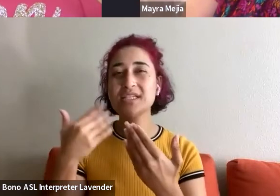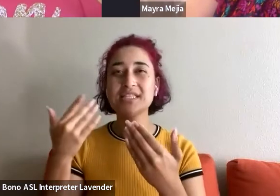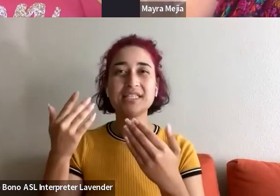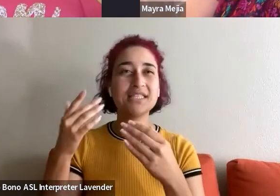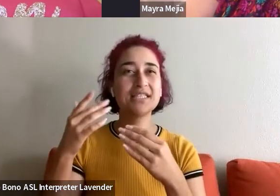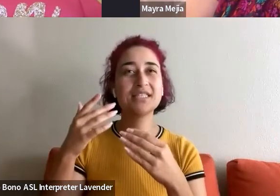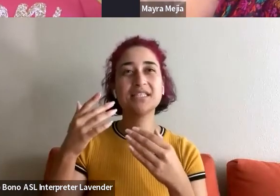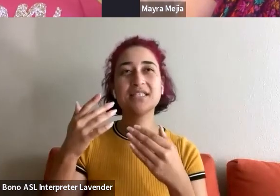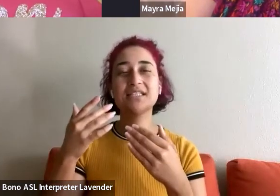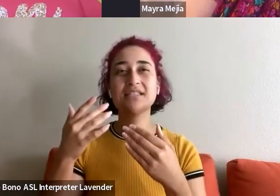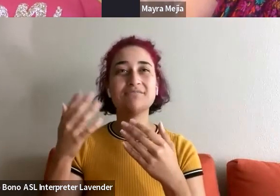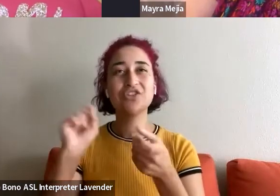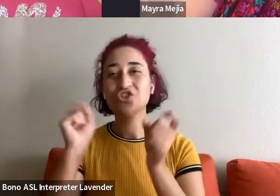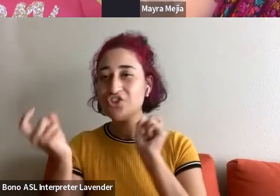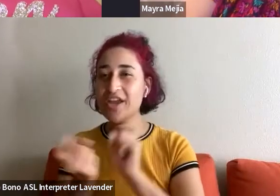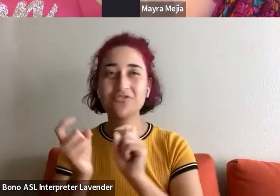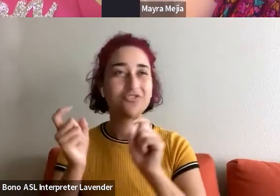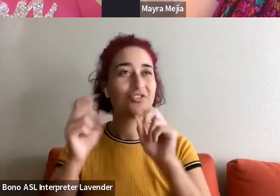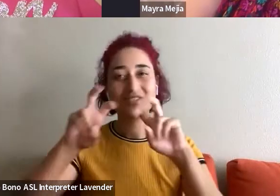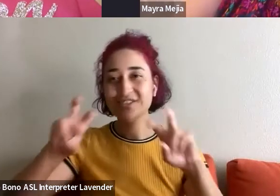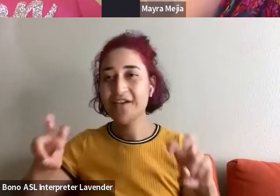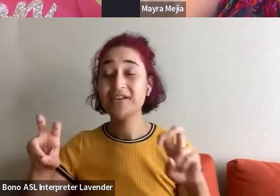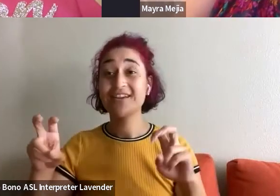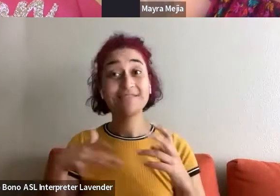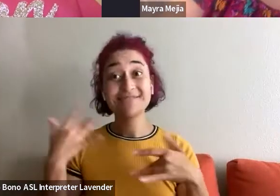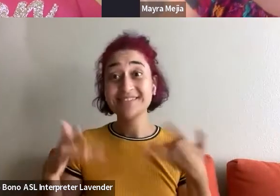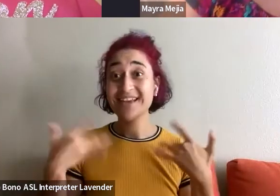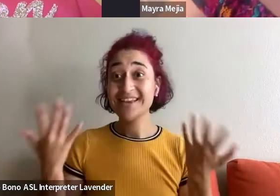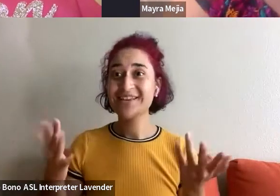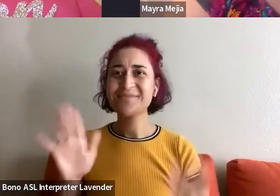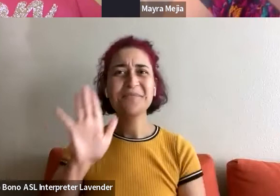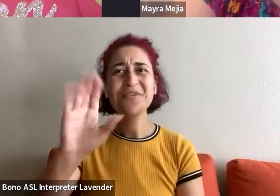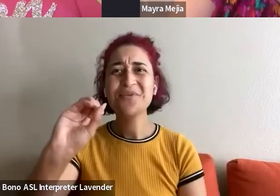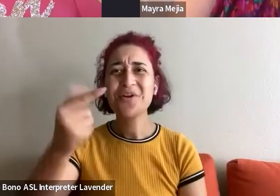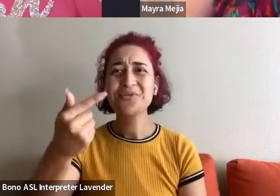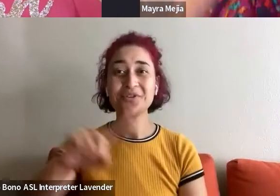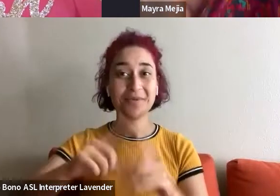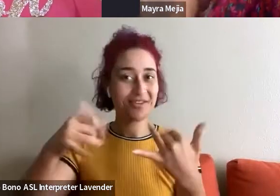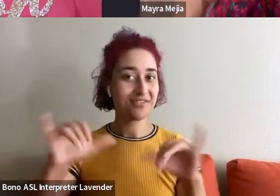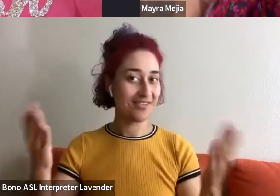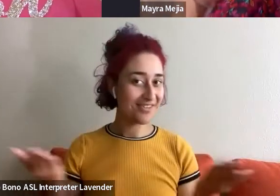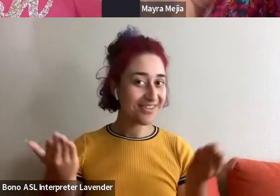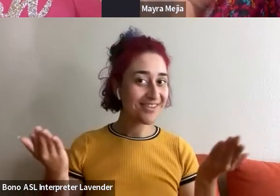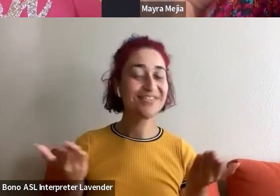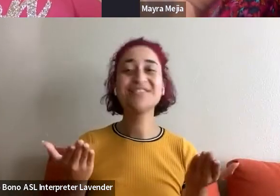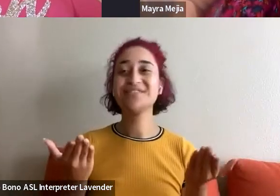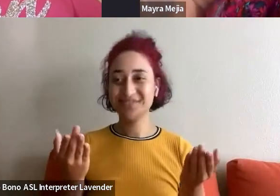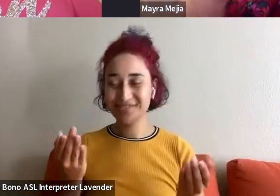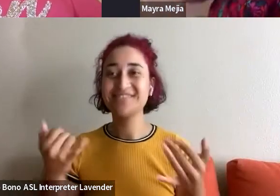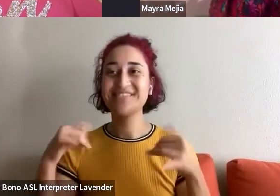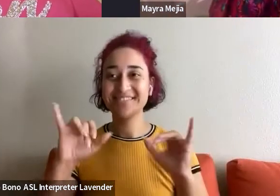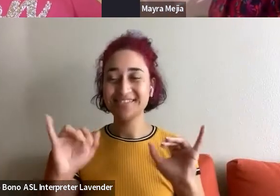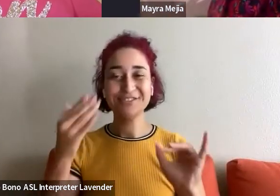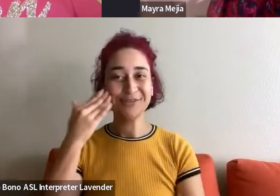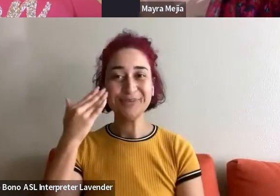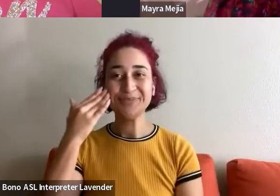change that it's exciting. I mean, you're an OG, but you're still here. You can still, like,